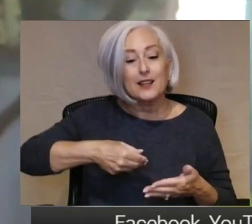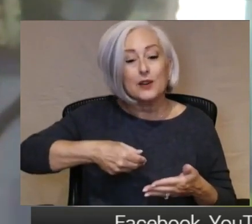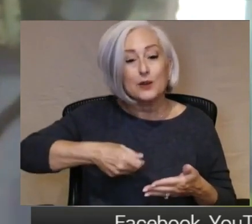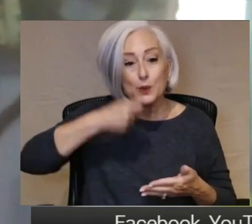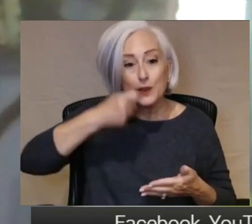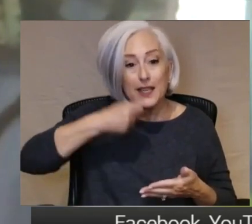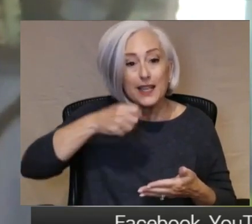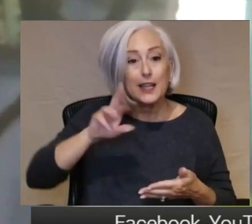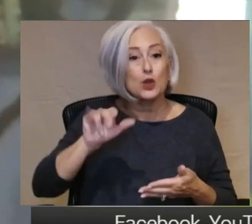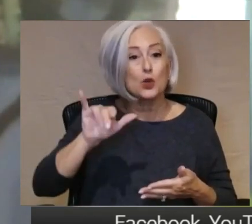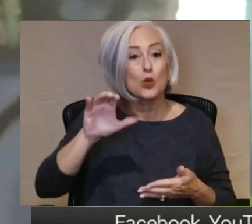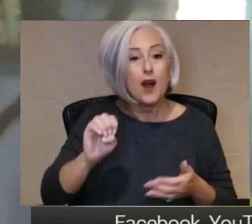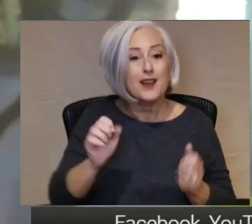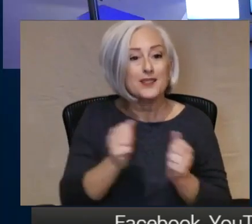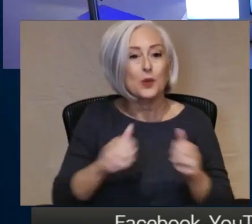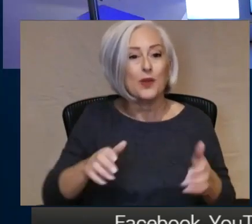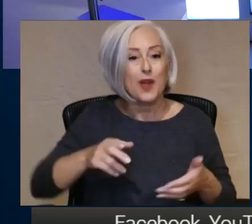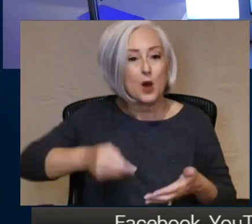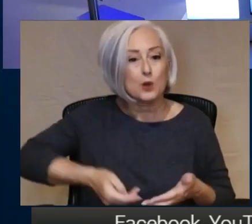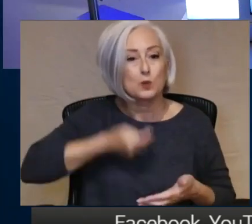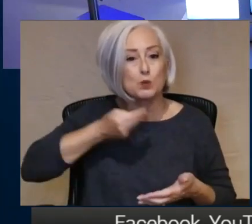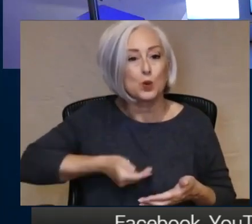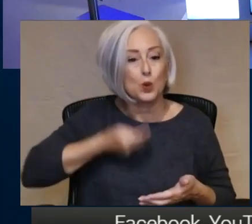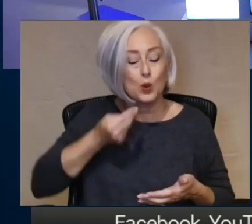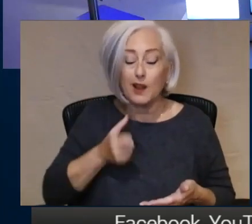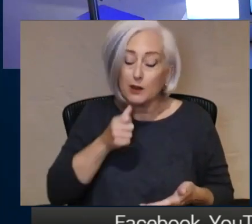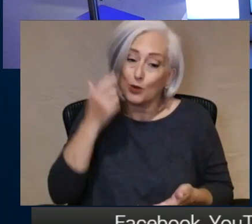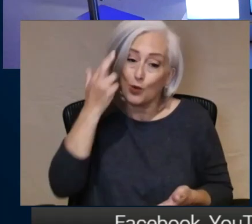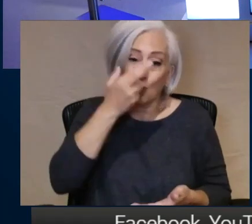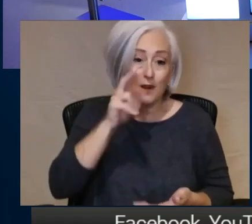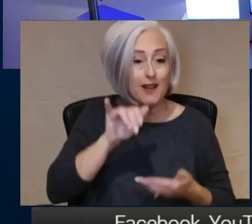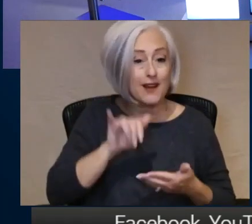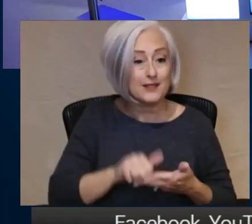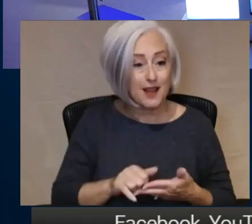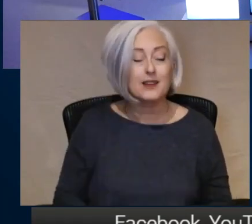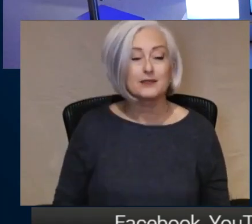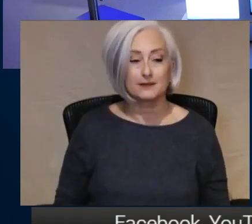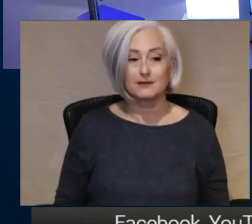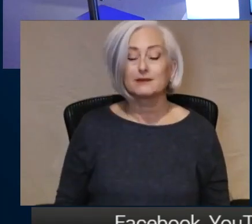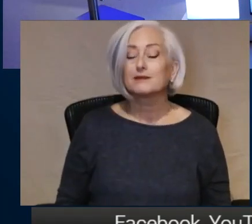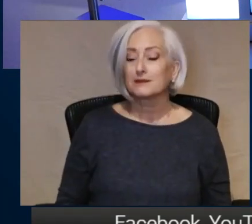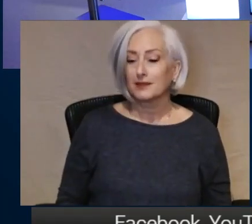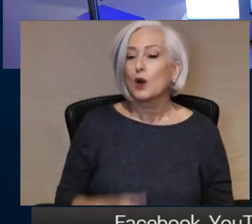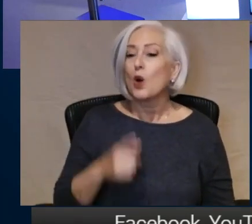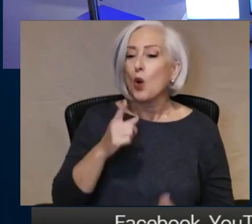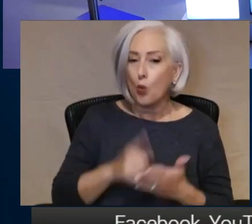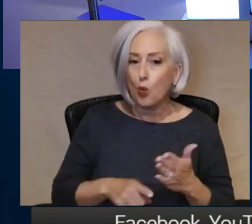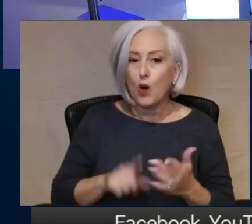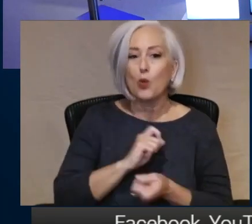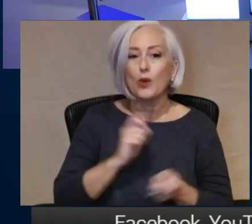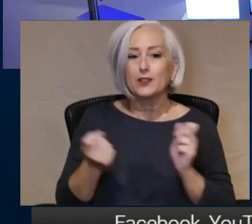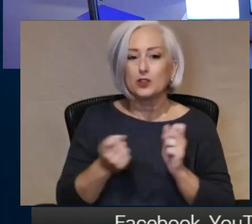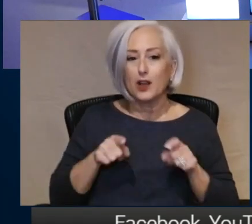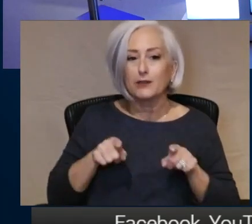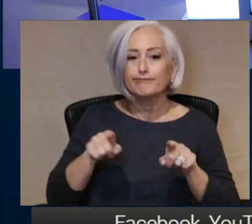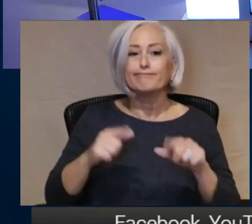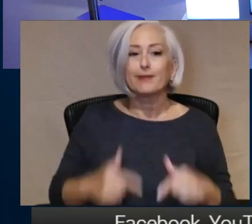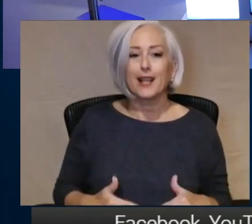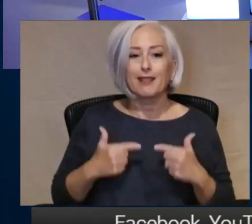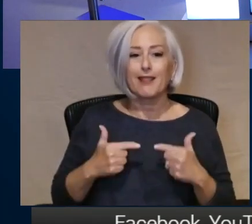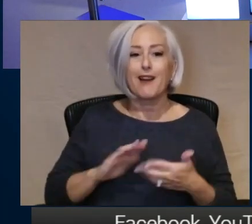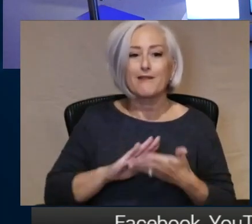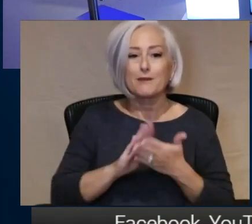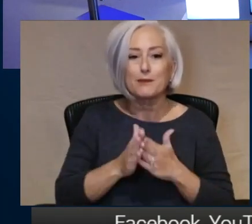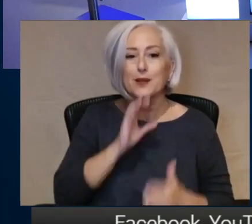don't realize. You know, those sacrifices we give up, those modifications we make in our life as we get older, do take a little bit of the